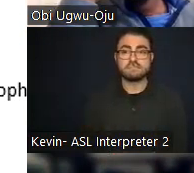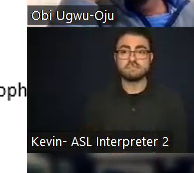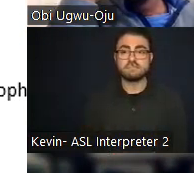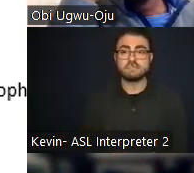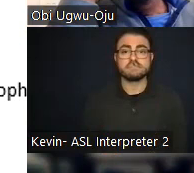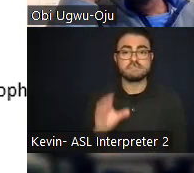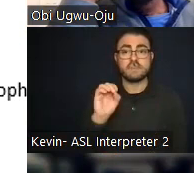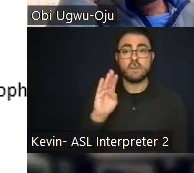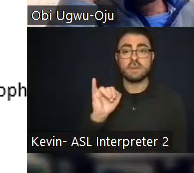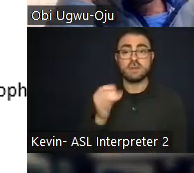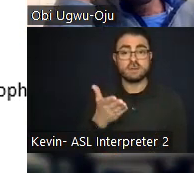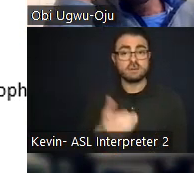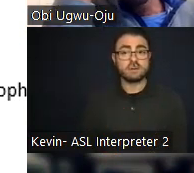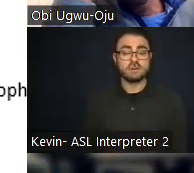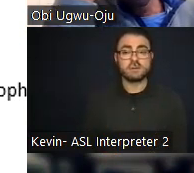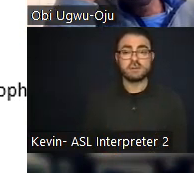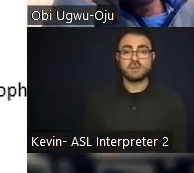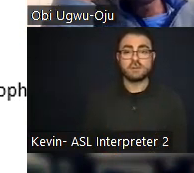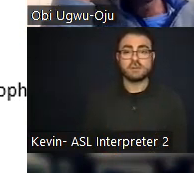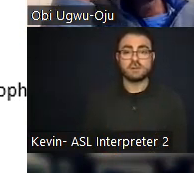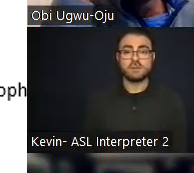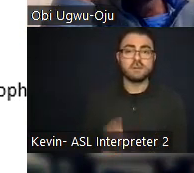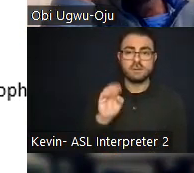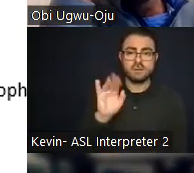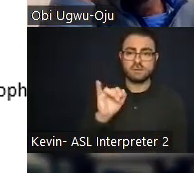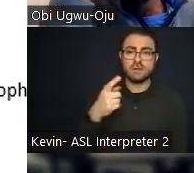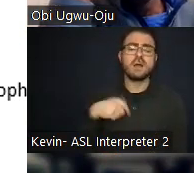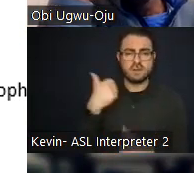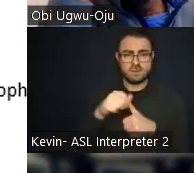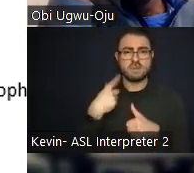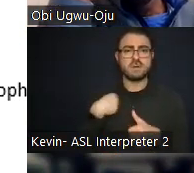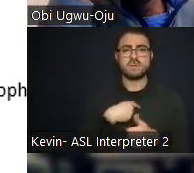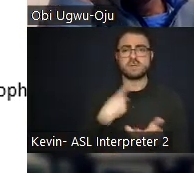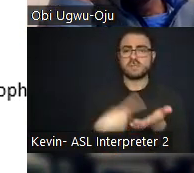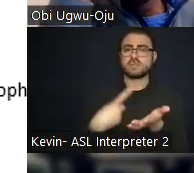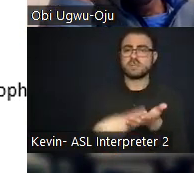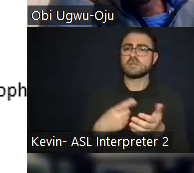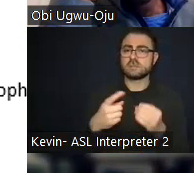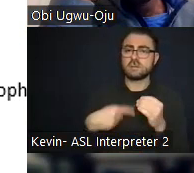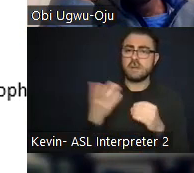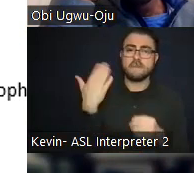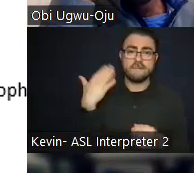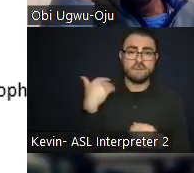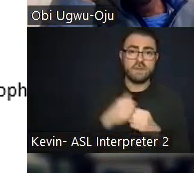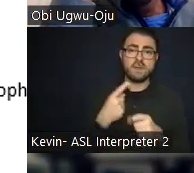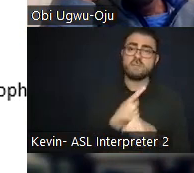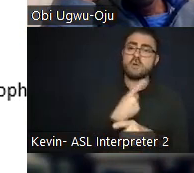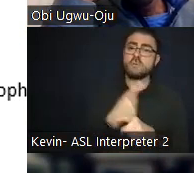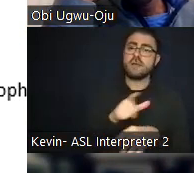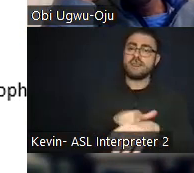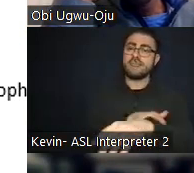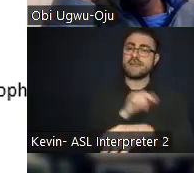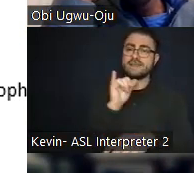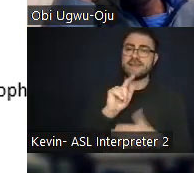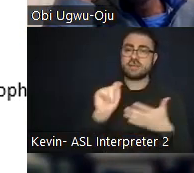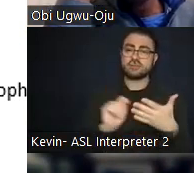Co-chair Obi. Yeah. So we looked at this when we talked about it last time about like what the appropriate length of the term would be.